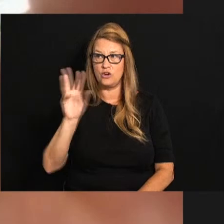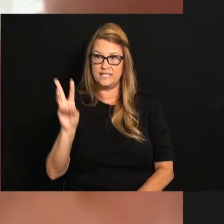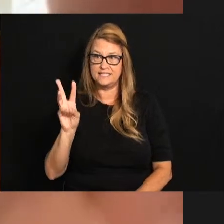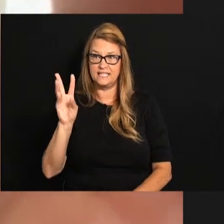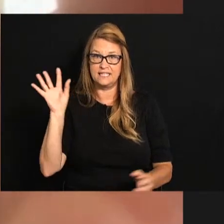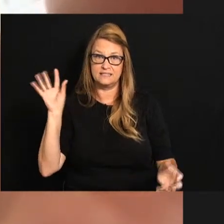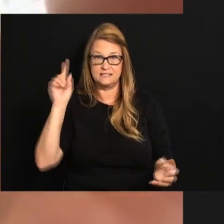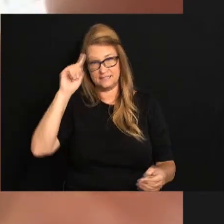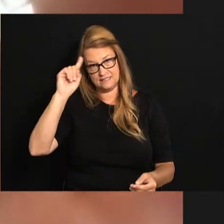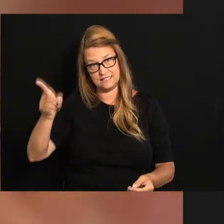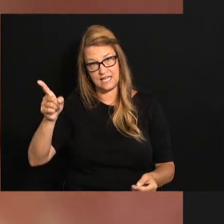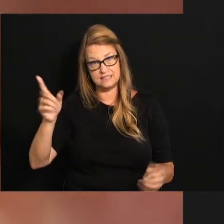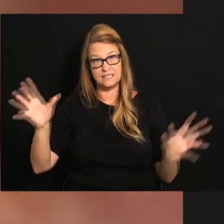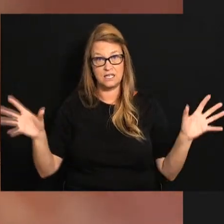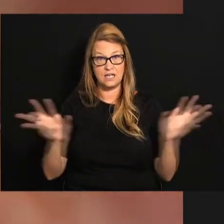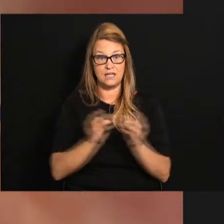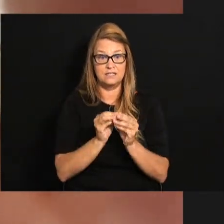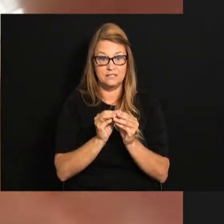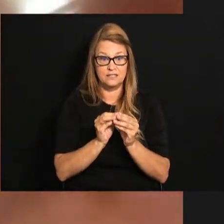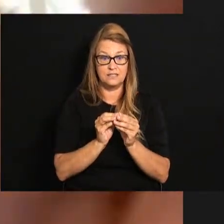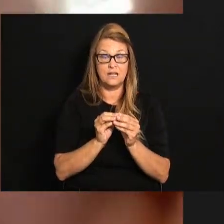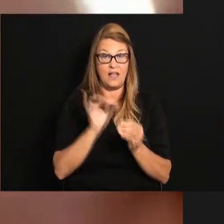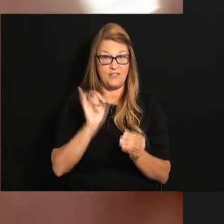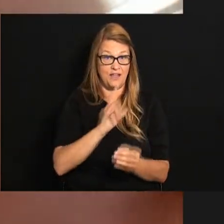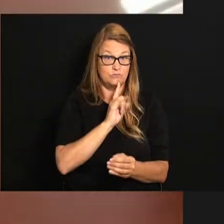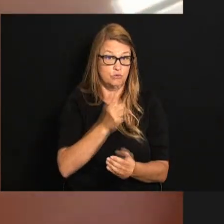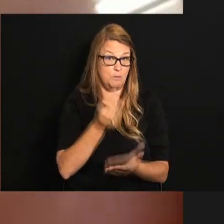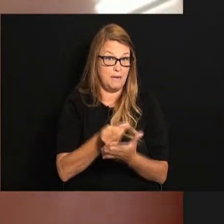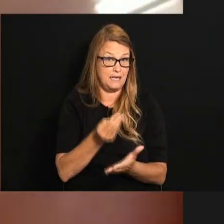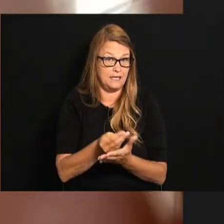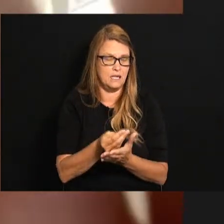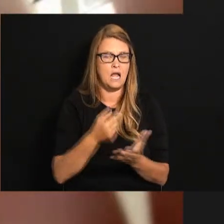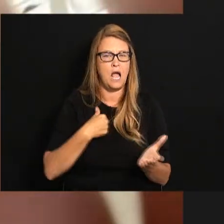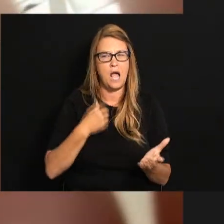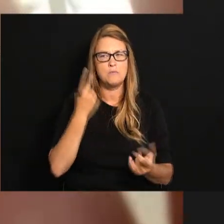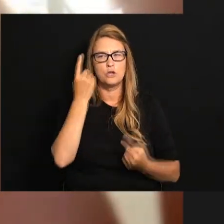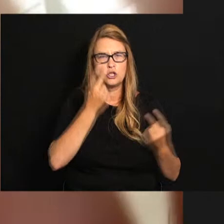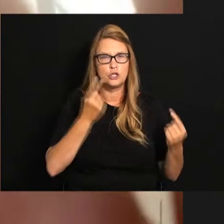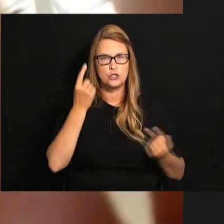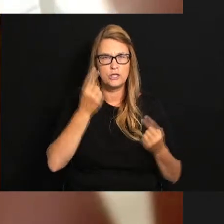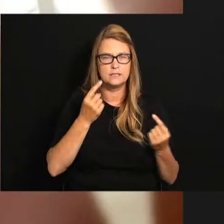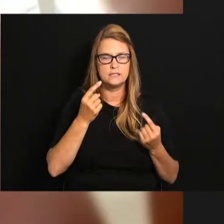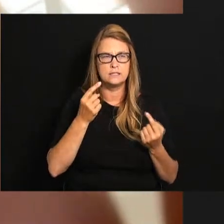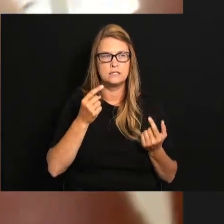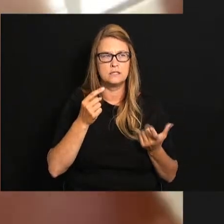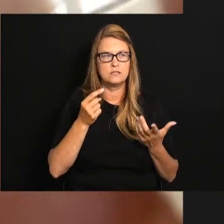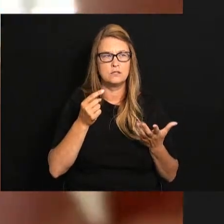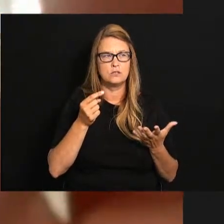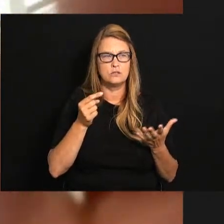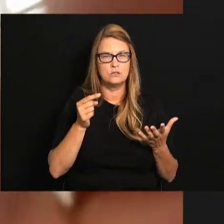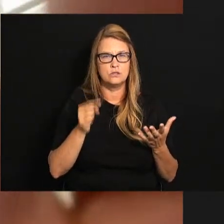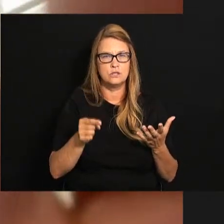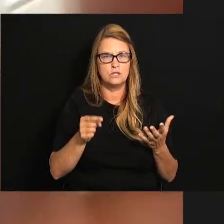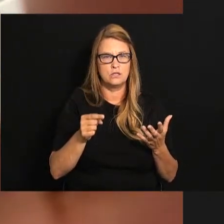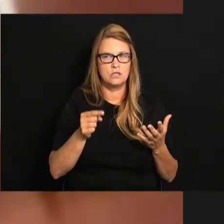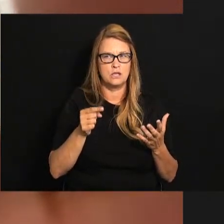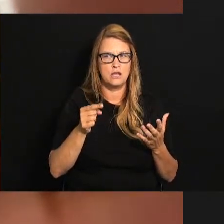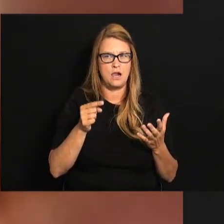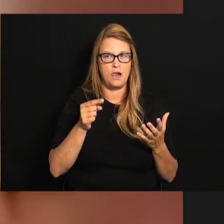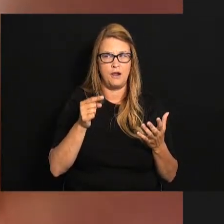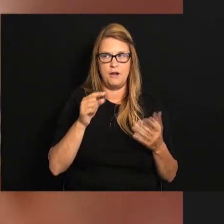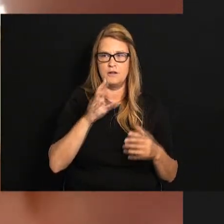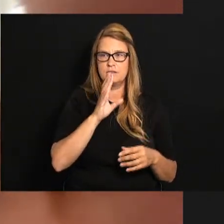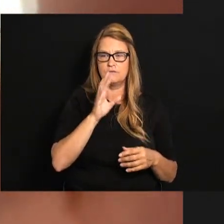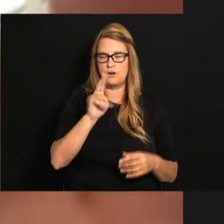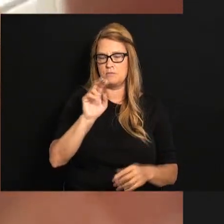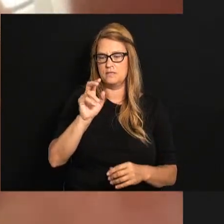gallon. And all of a sudden that starts to add up to real money. I guess what I'm asking here is, do you think the no you got from Speaker Hanshaw